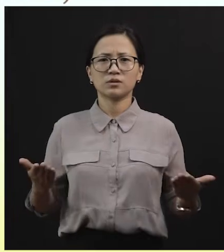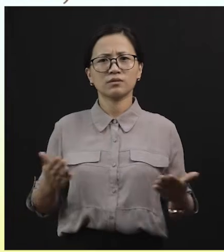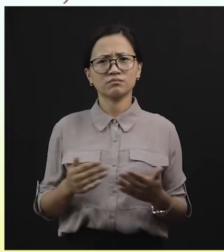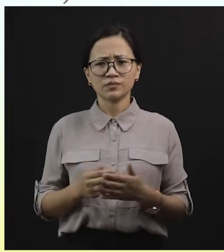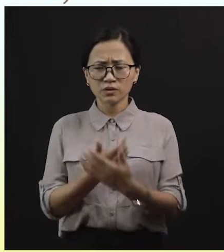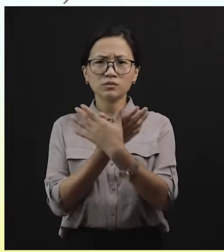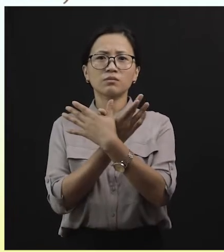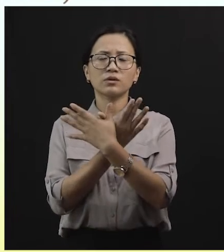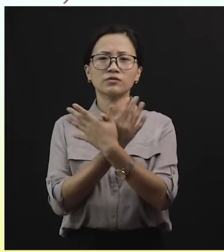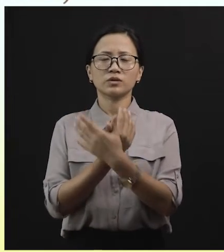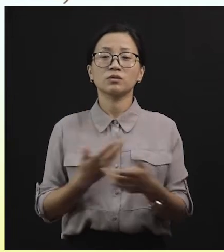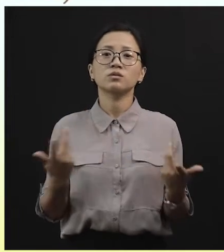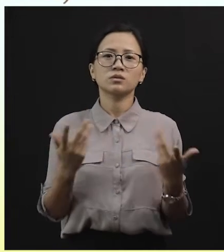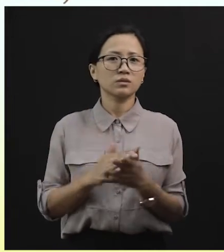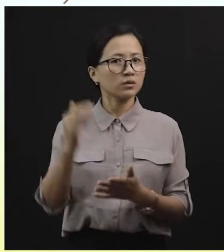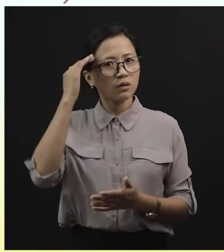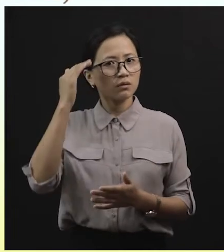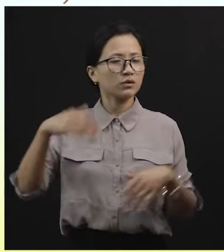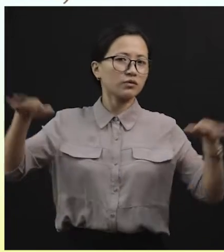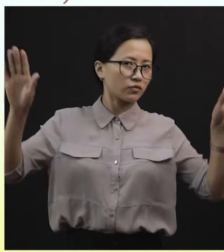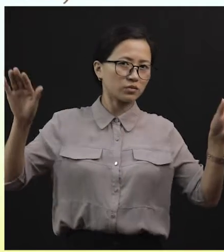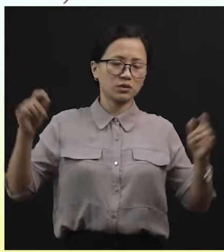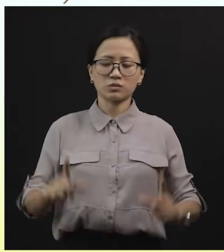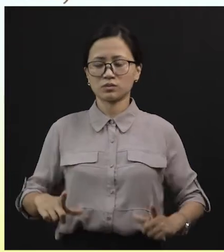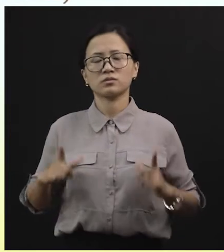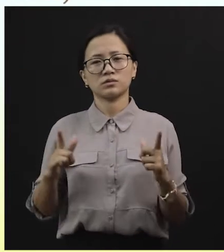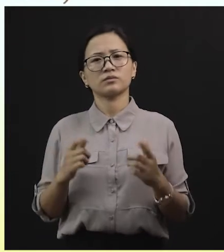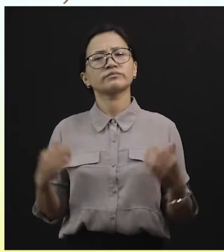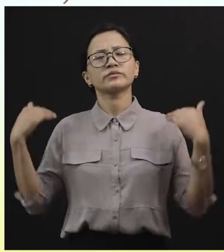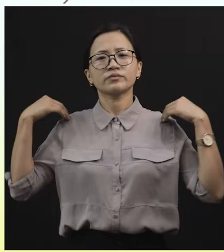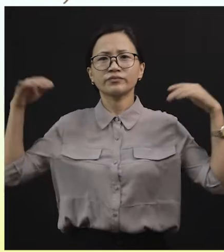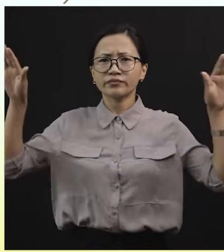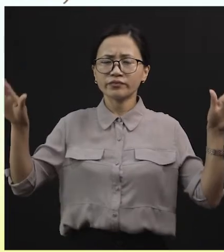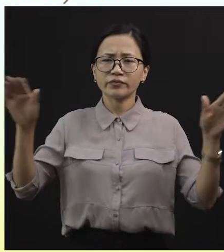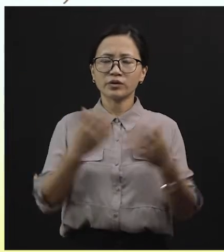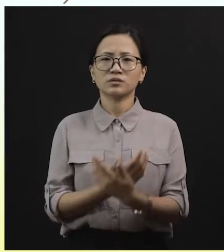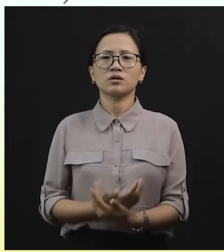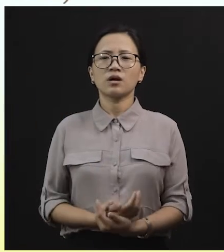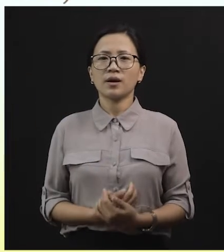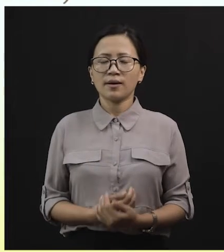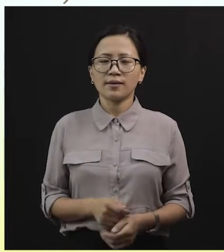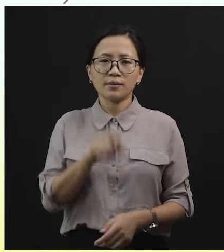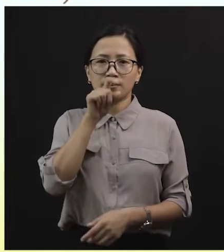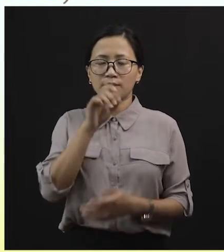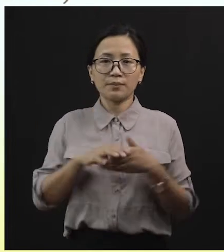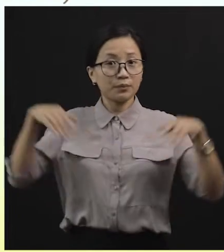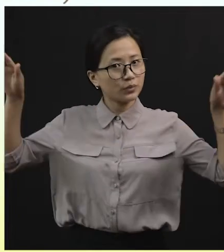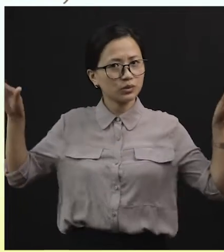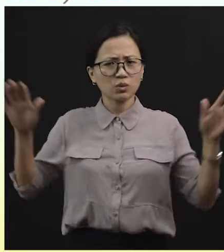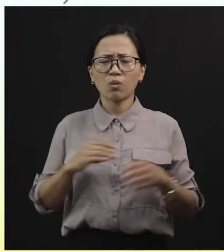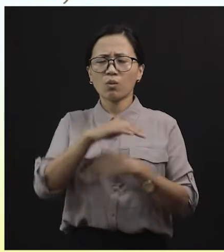fly, right? They can fly around. And the birds, they also fly. The dogs, the cats,